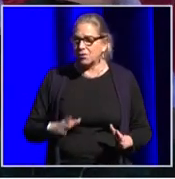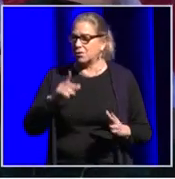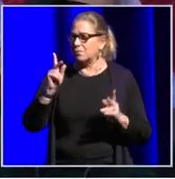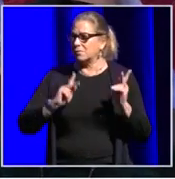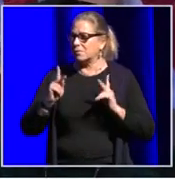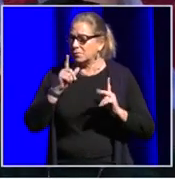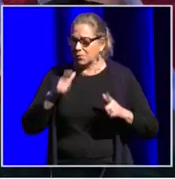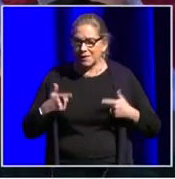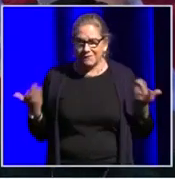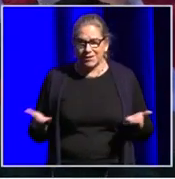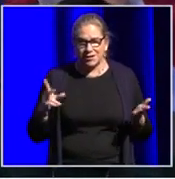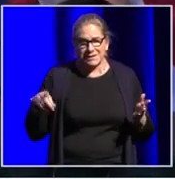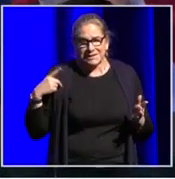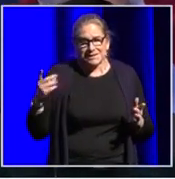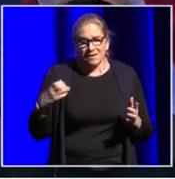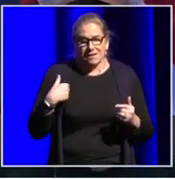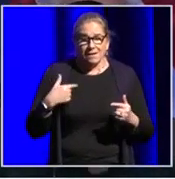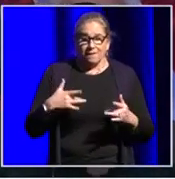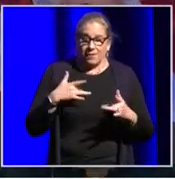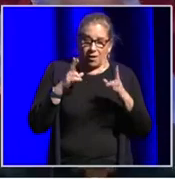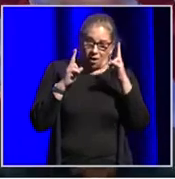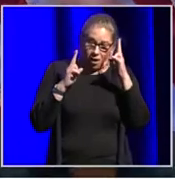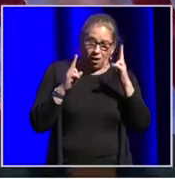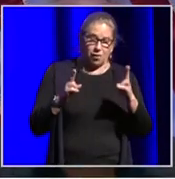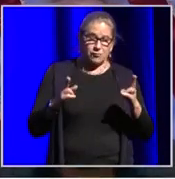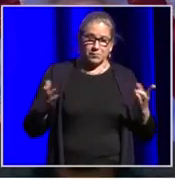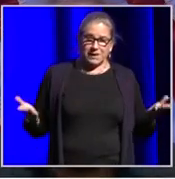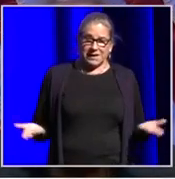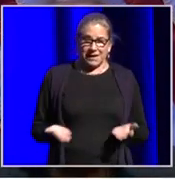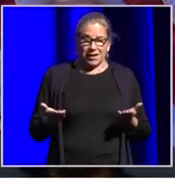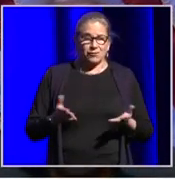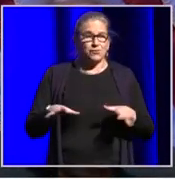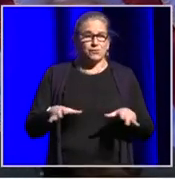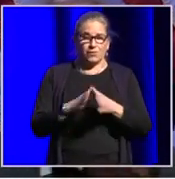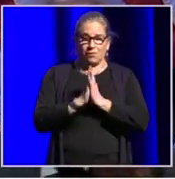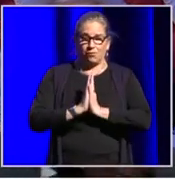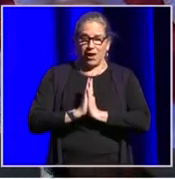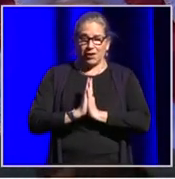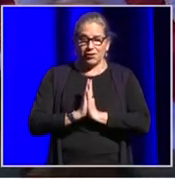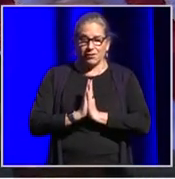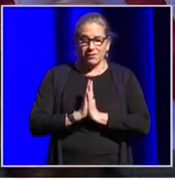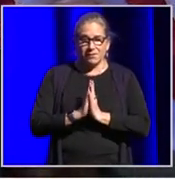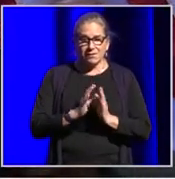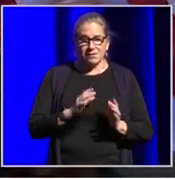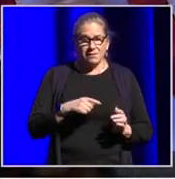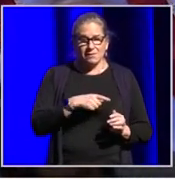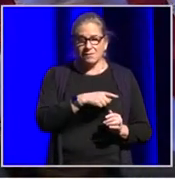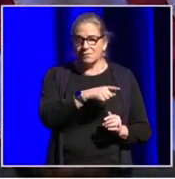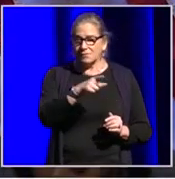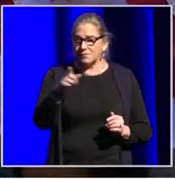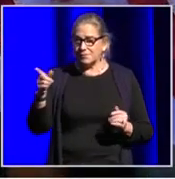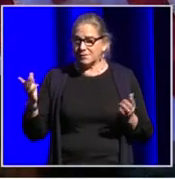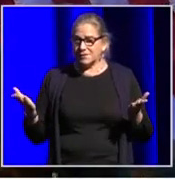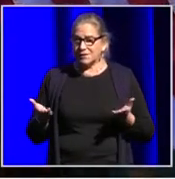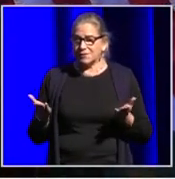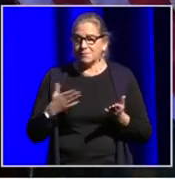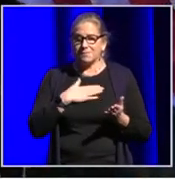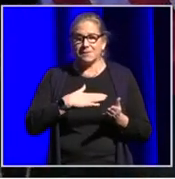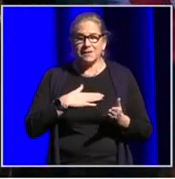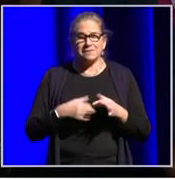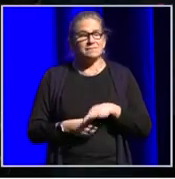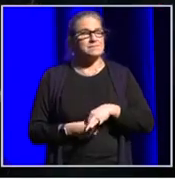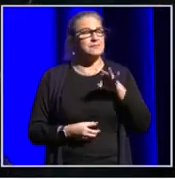benedictory prayer. If you are able in body or spirit, please join me in standing for our